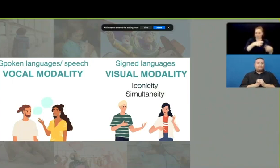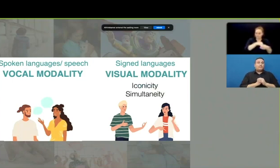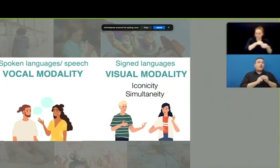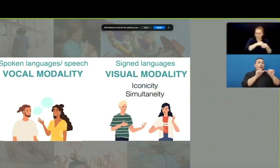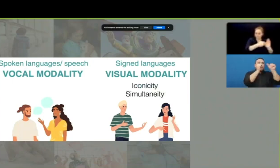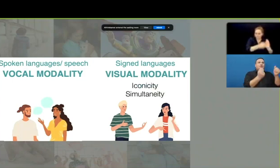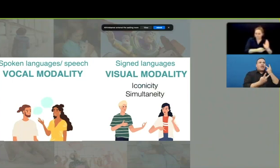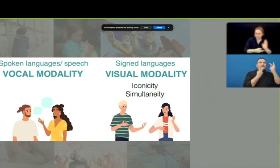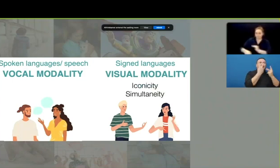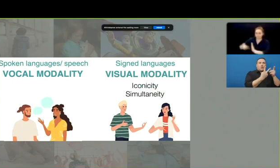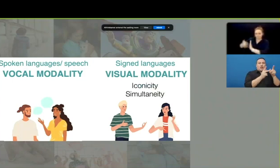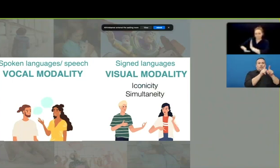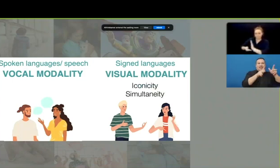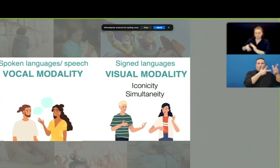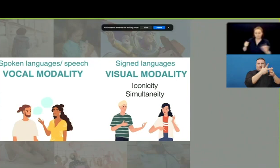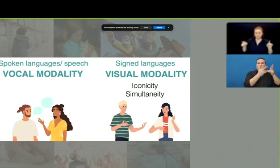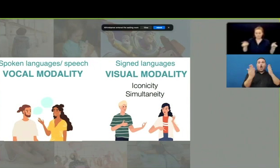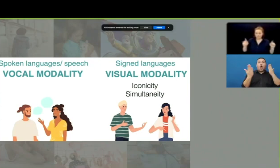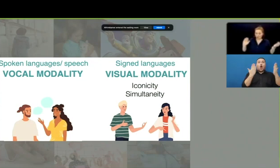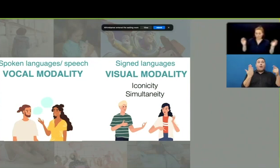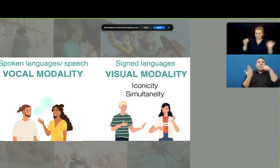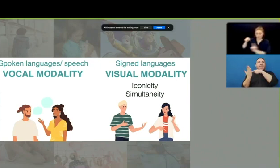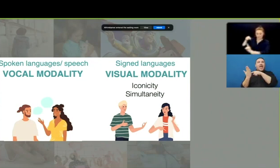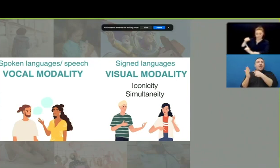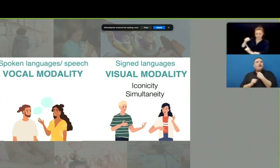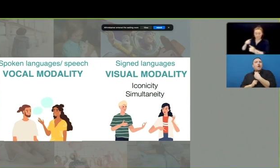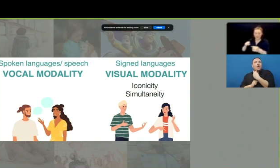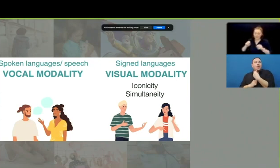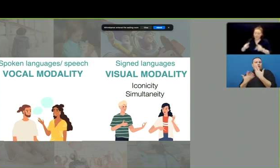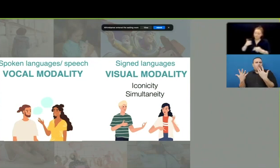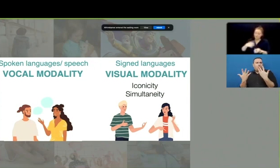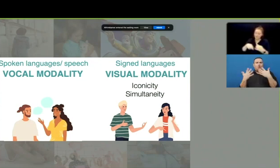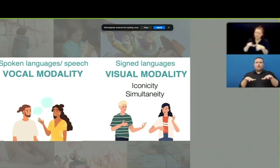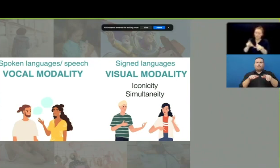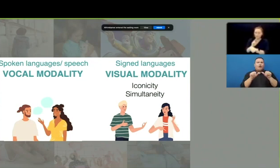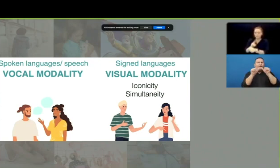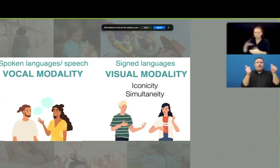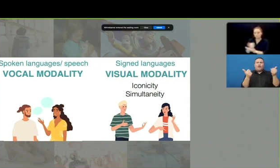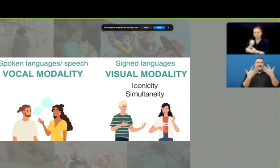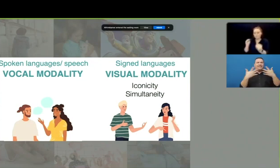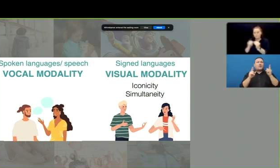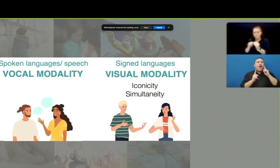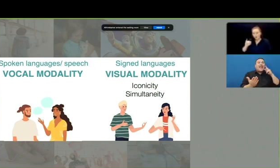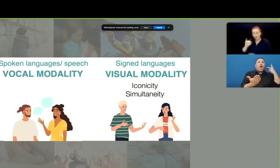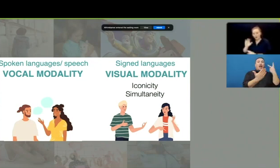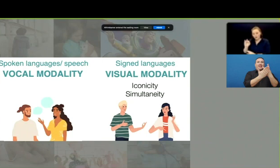Compared to speech, visual modality affords sign languages to use more iconicity, which is form-meaning